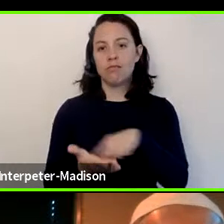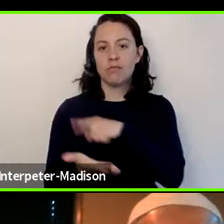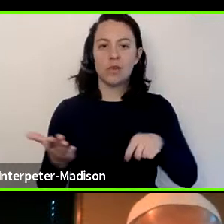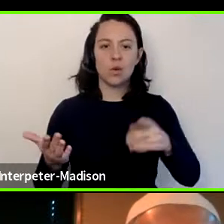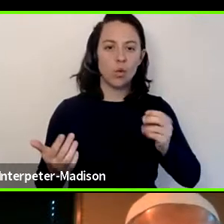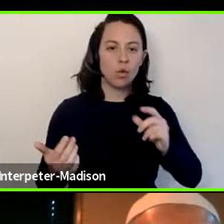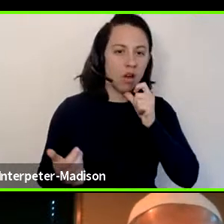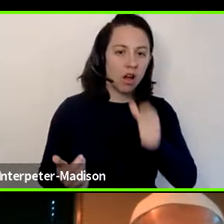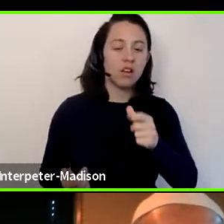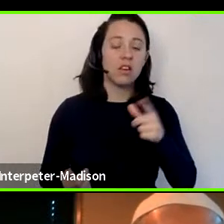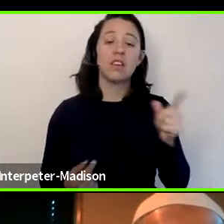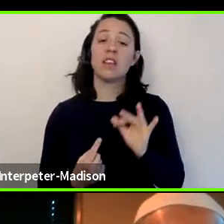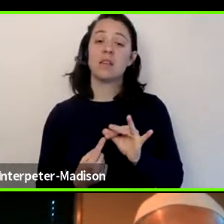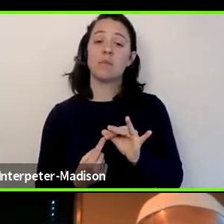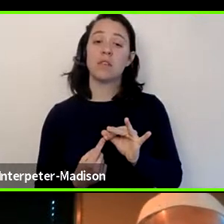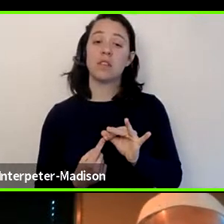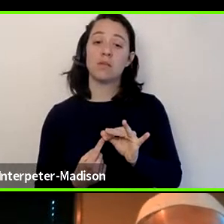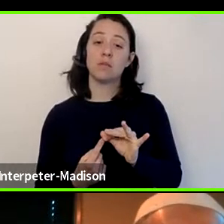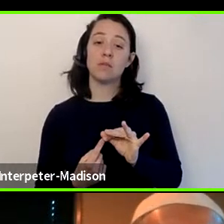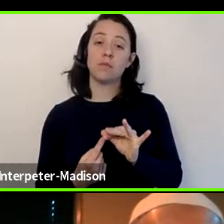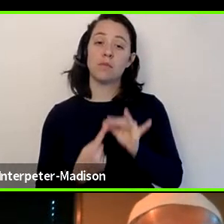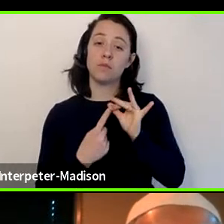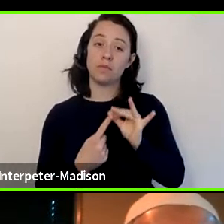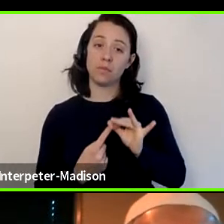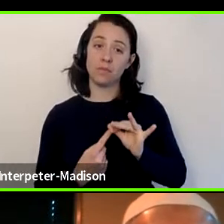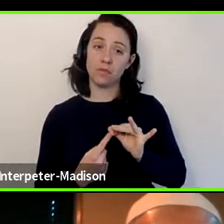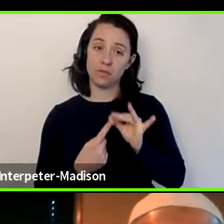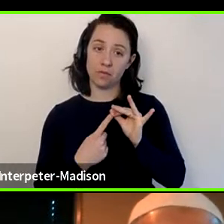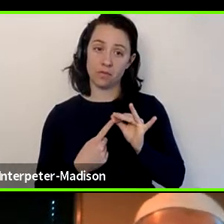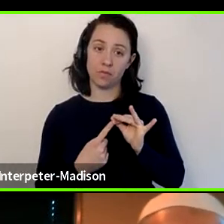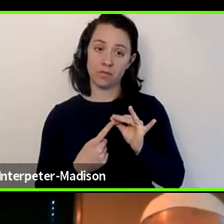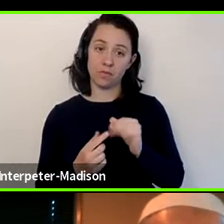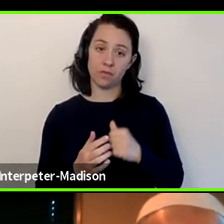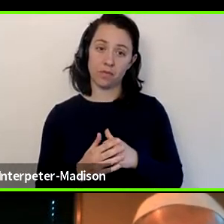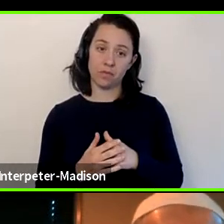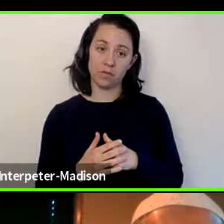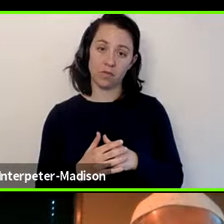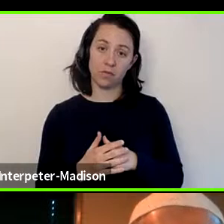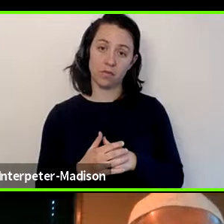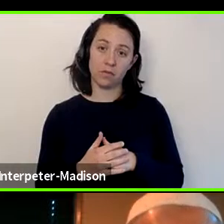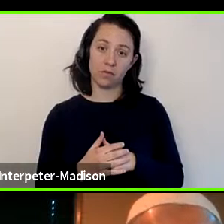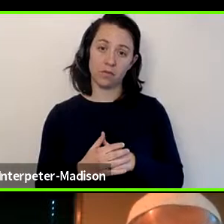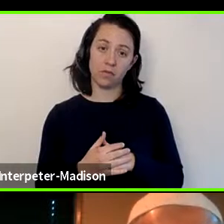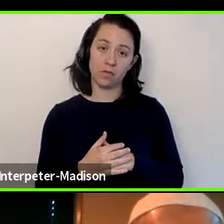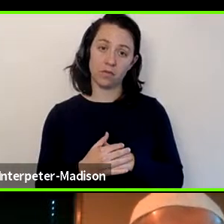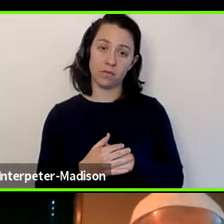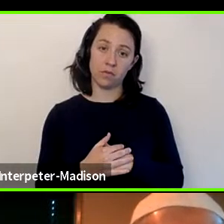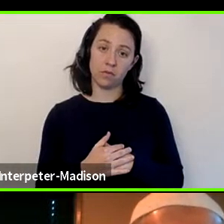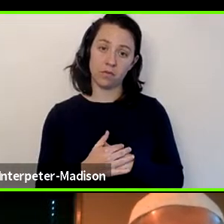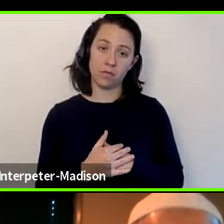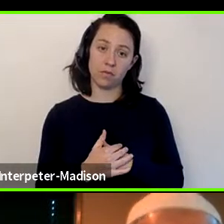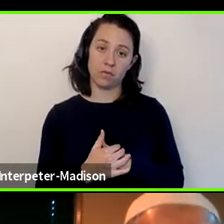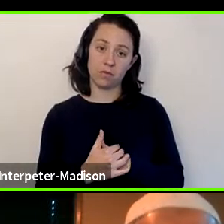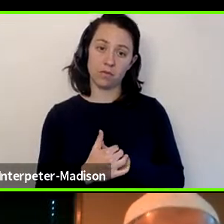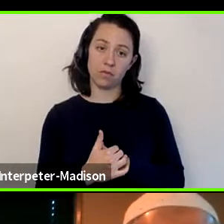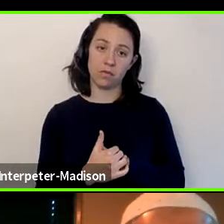well, for instance, why the government immune the Pfizer or Moderna from any